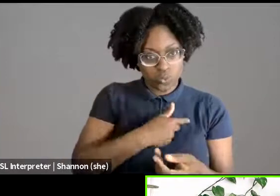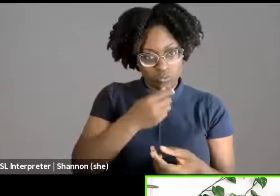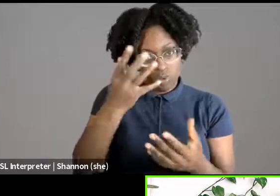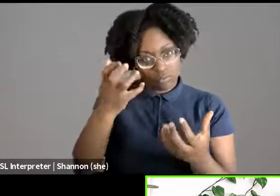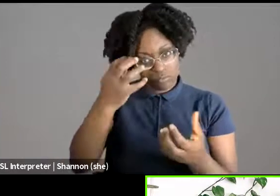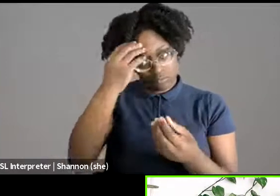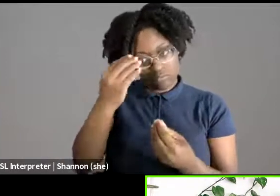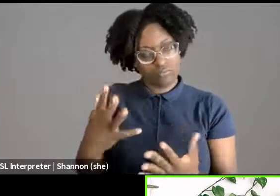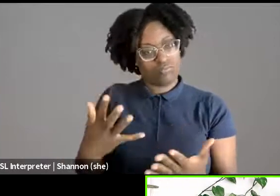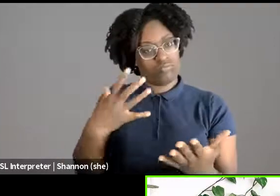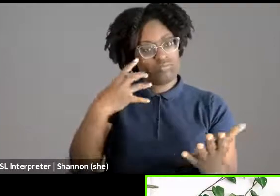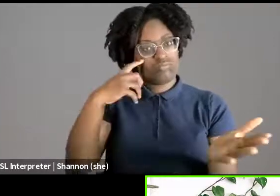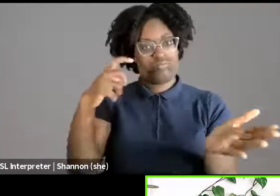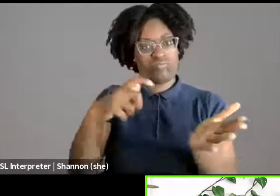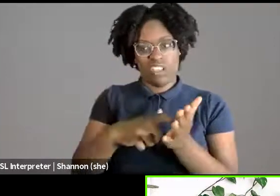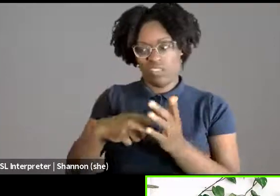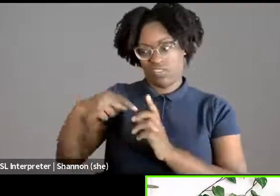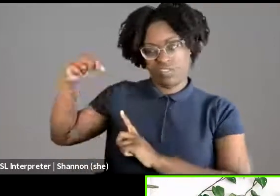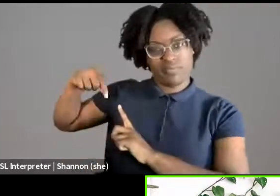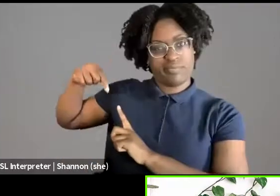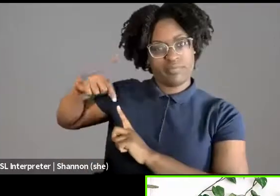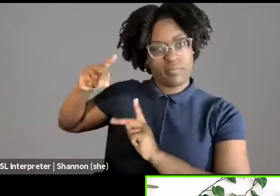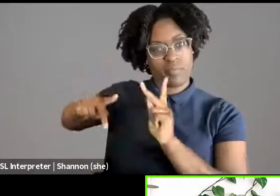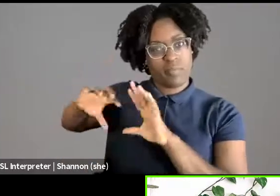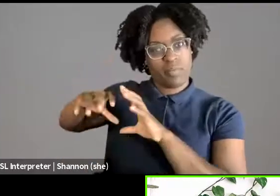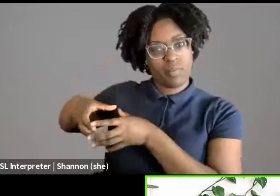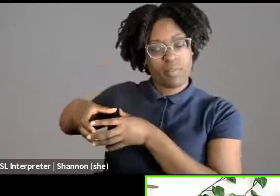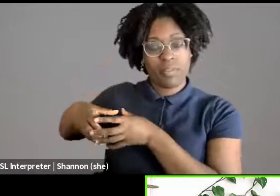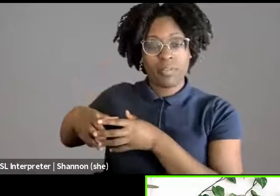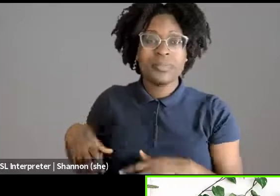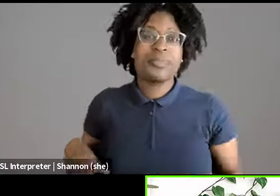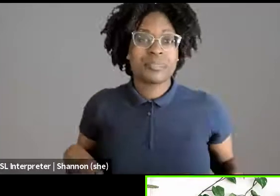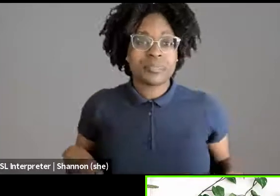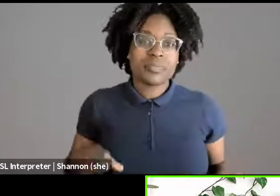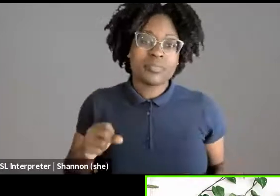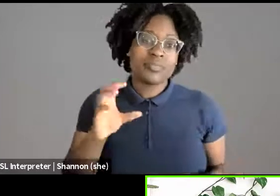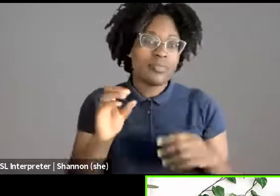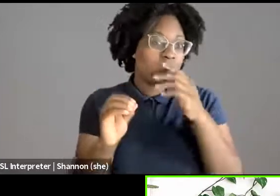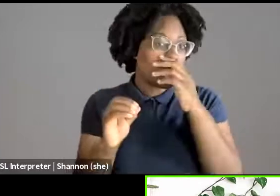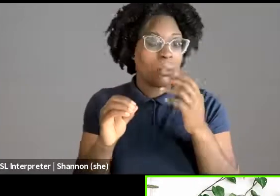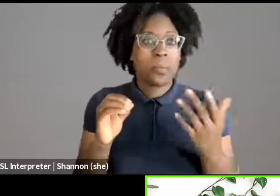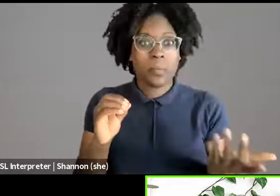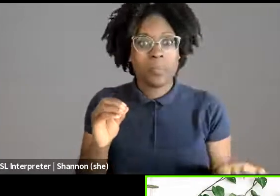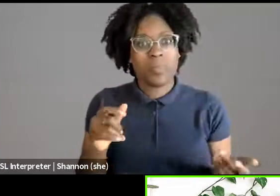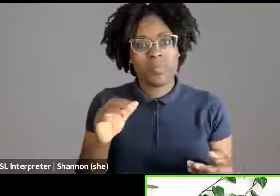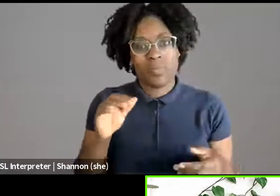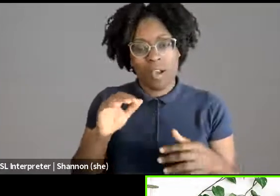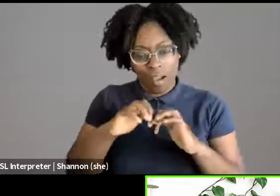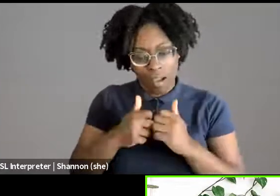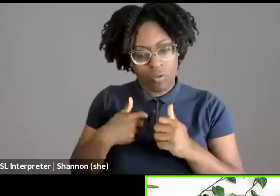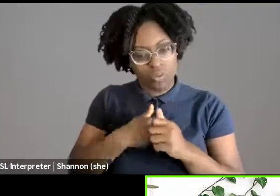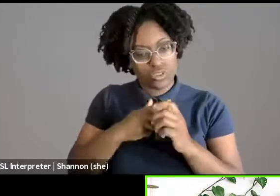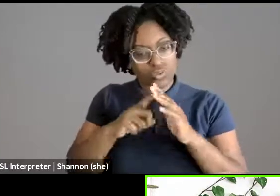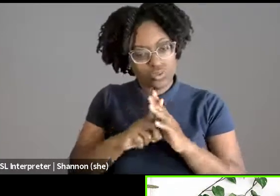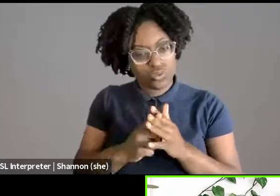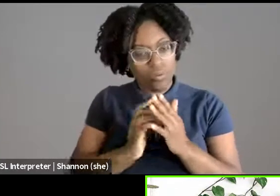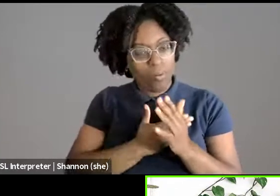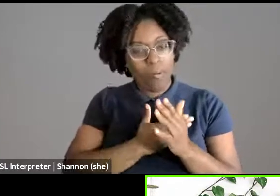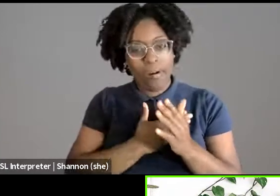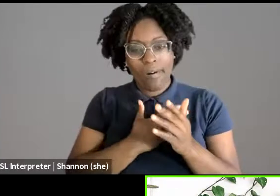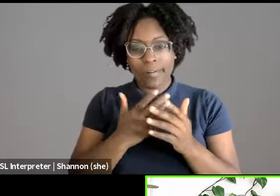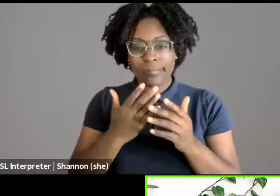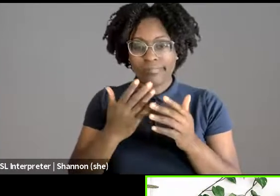the business practices are go on and how the business runs over time. I mean, that's ultimately one